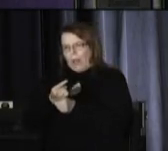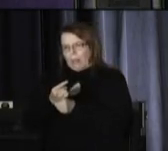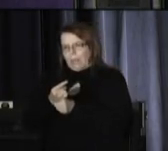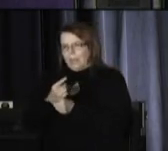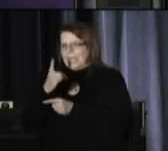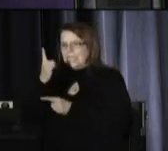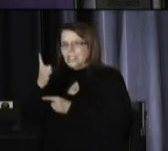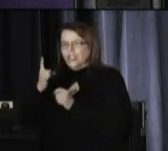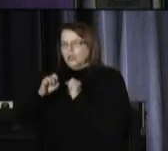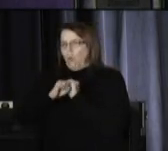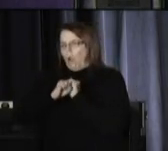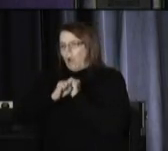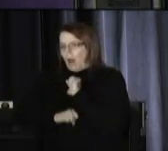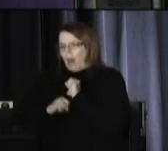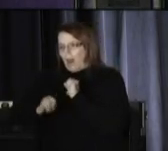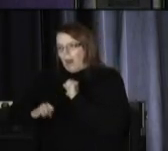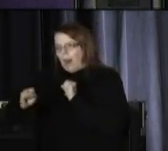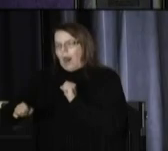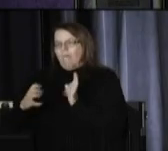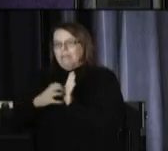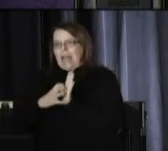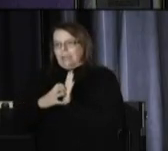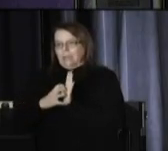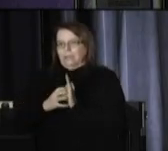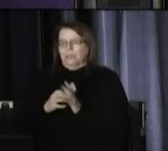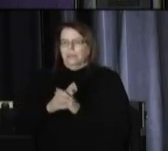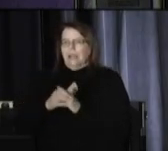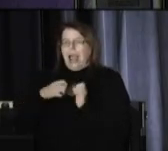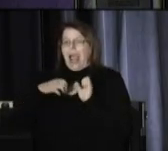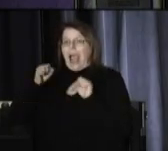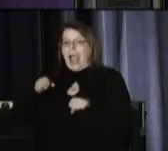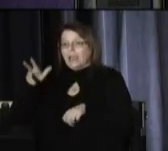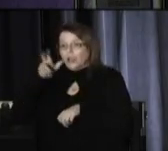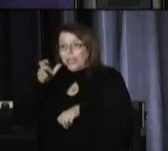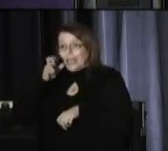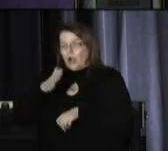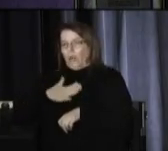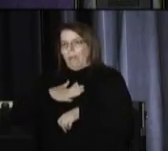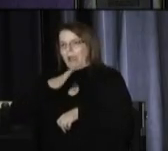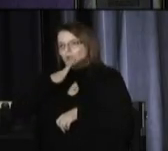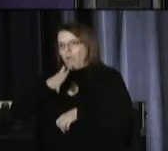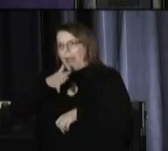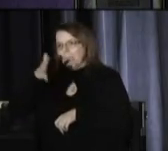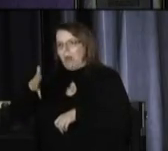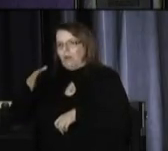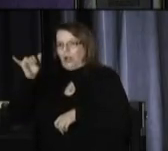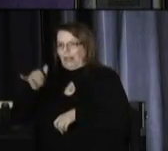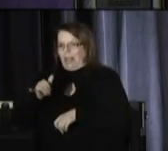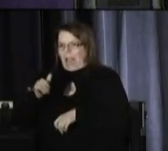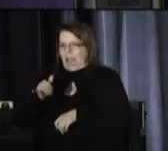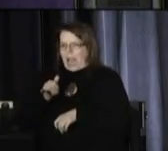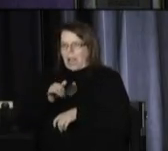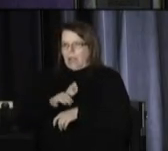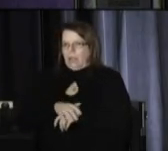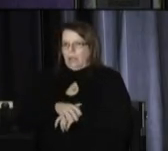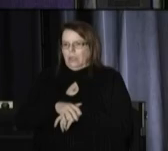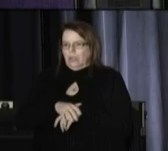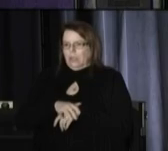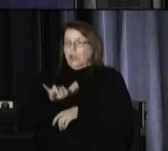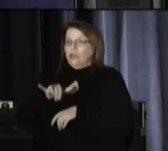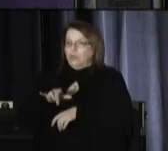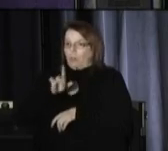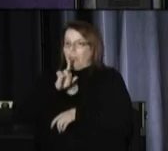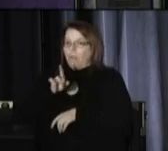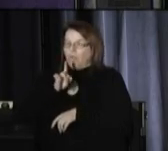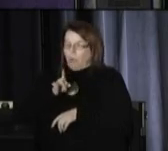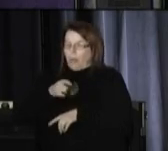one long block of text, and it's just, and I could hear my grandmother in that. So that really did